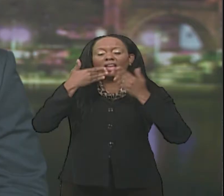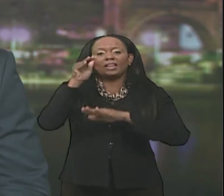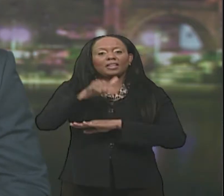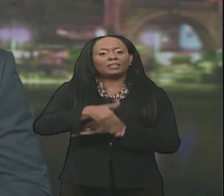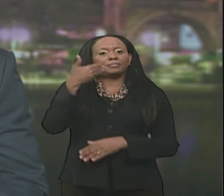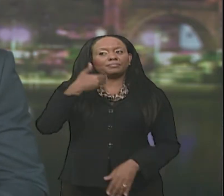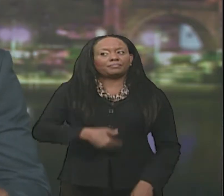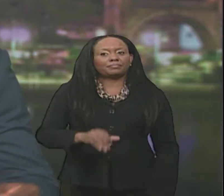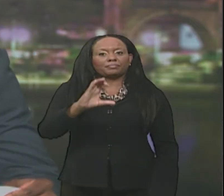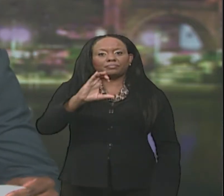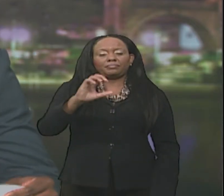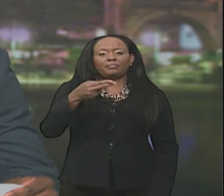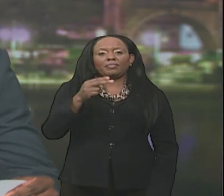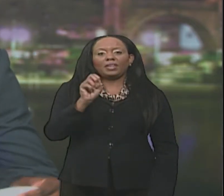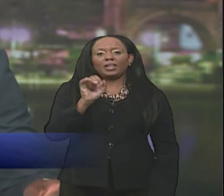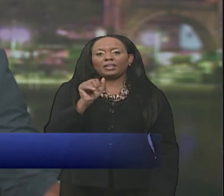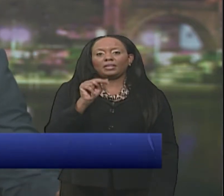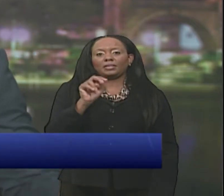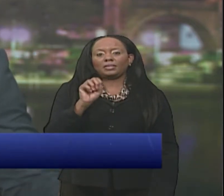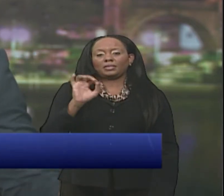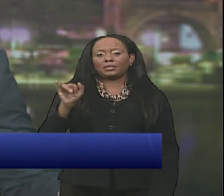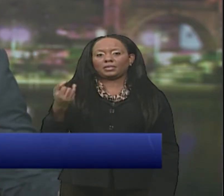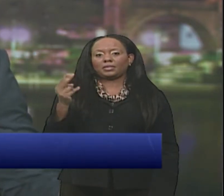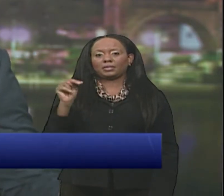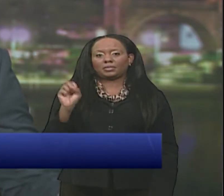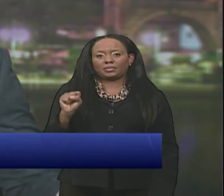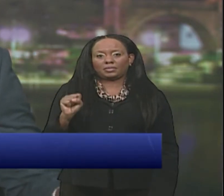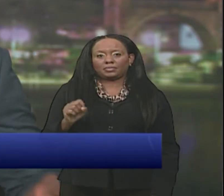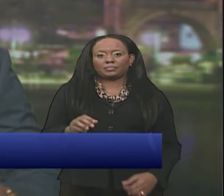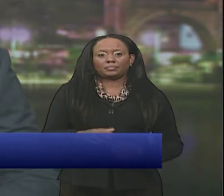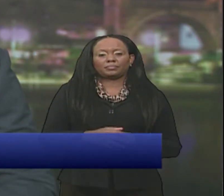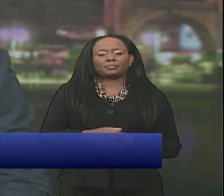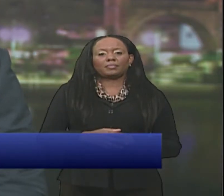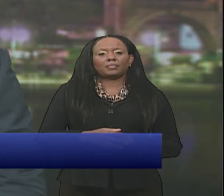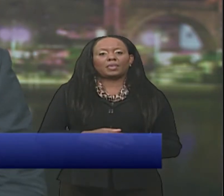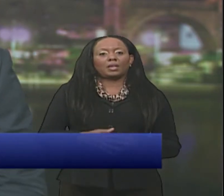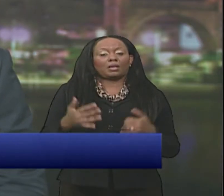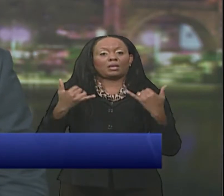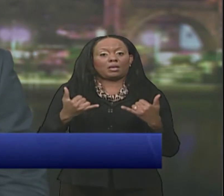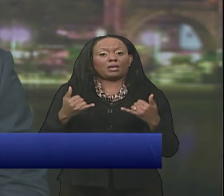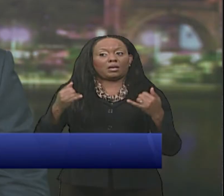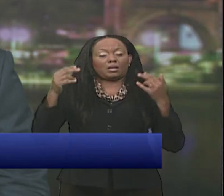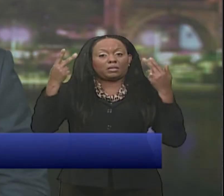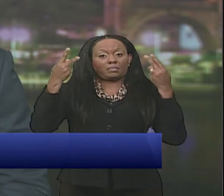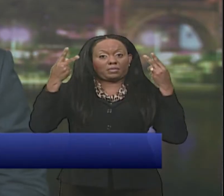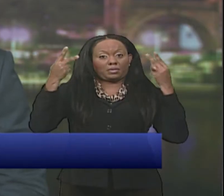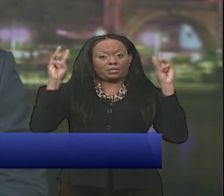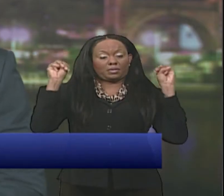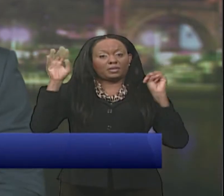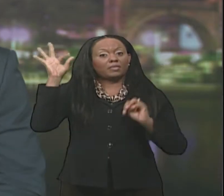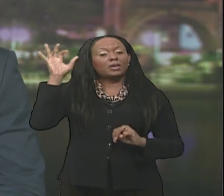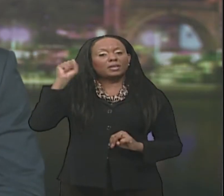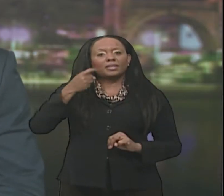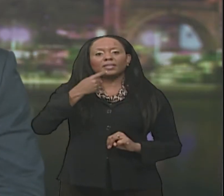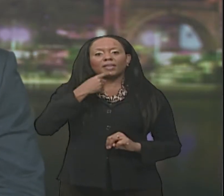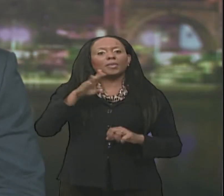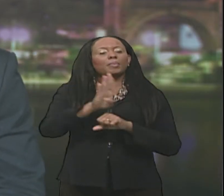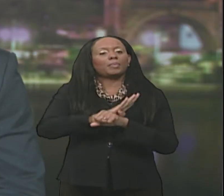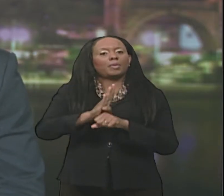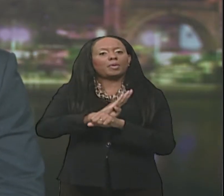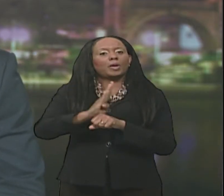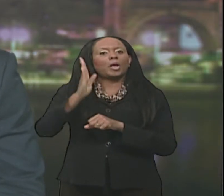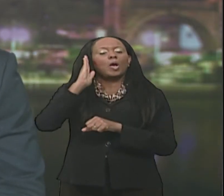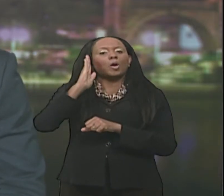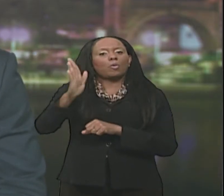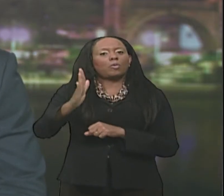Good evening, I'm Shane Jones. Leading the news at 7. Barbados is on the way back on track. This assertion from